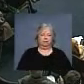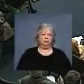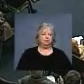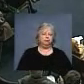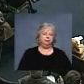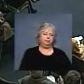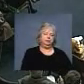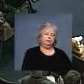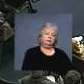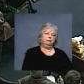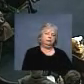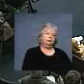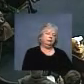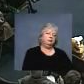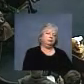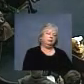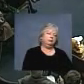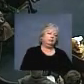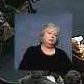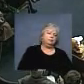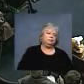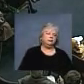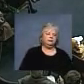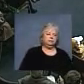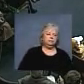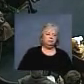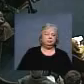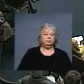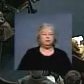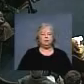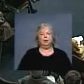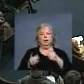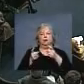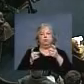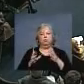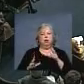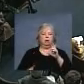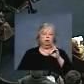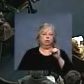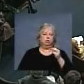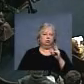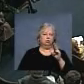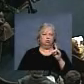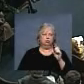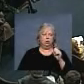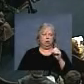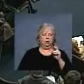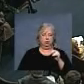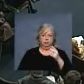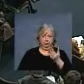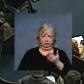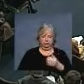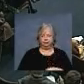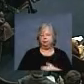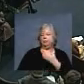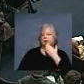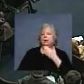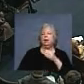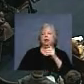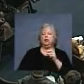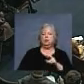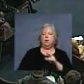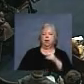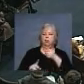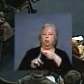of the coverage of this particular resolution. Director Richardson, you're recognized, please. Yes, thank you, Mayor. Point